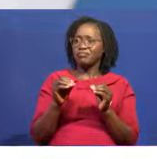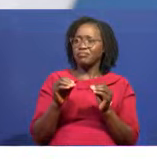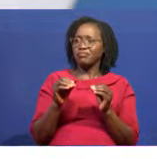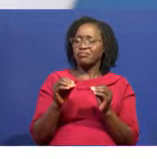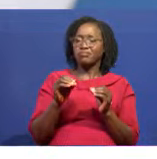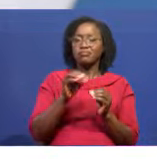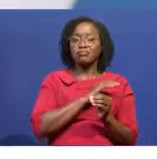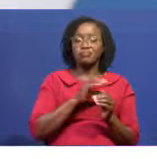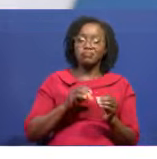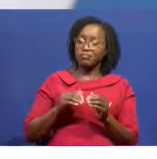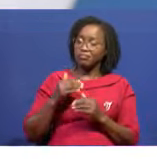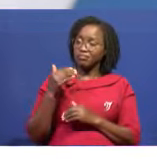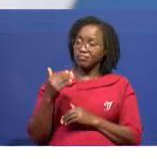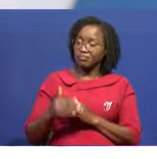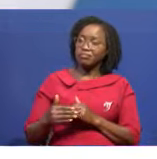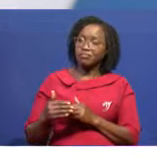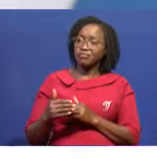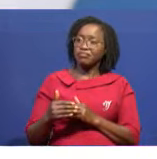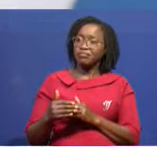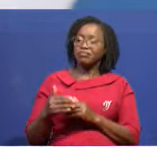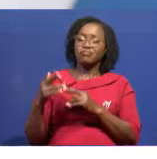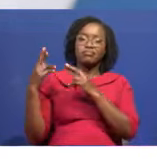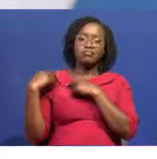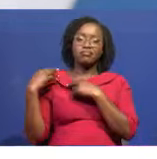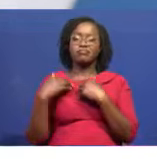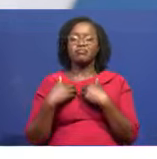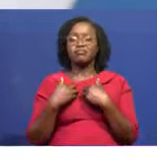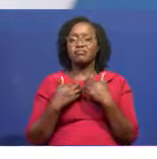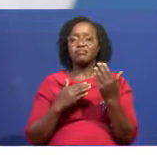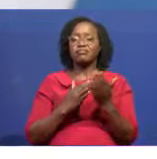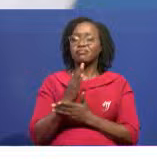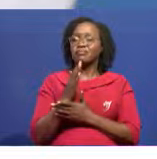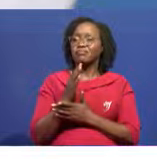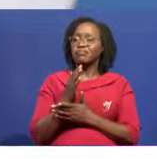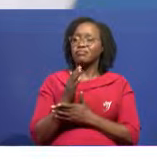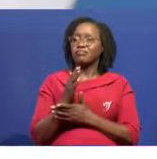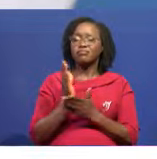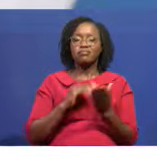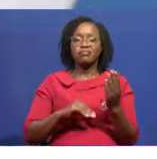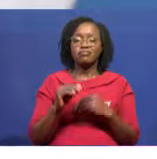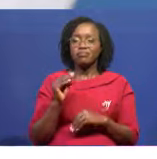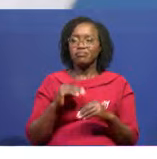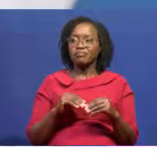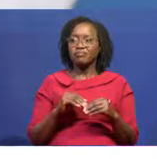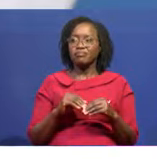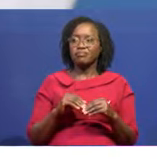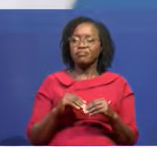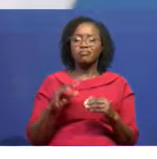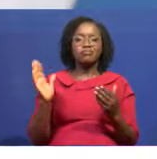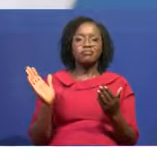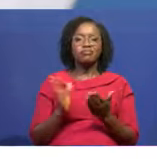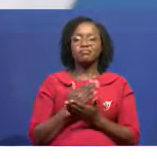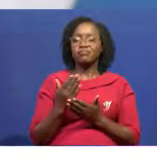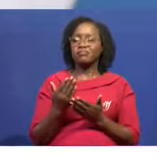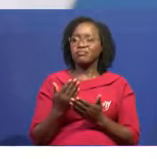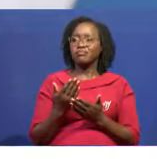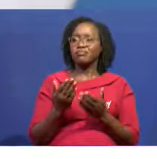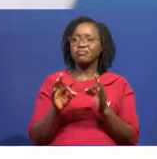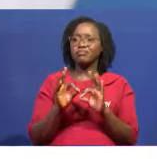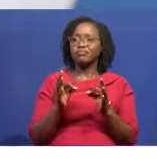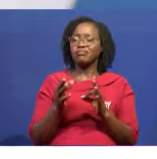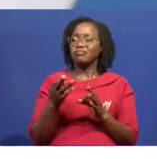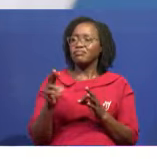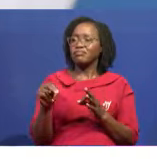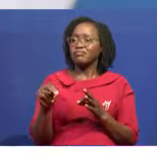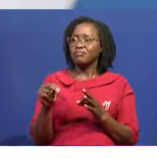commission that is also charged with the mandate of ensuring that matters corruption is dealt with. I think it would be fair for them